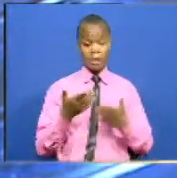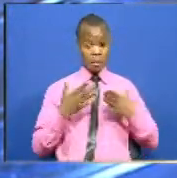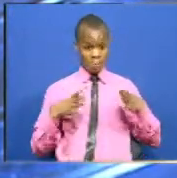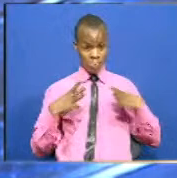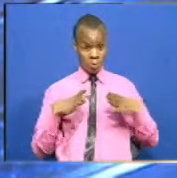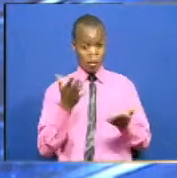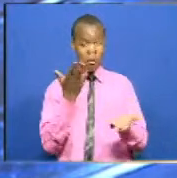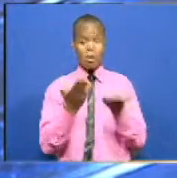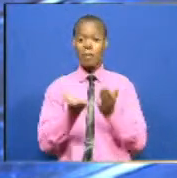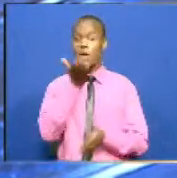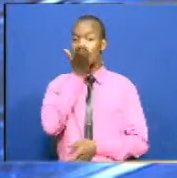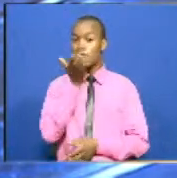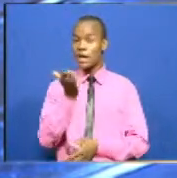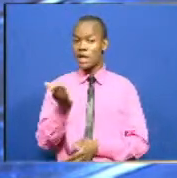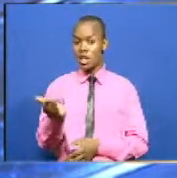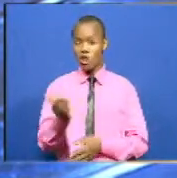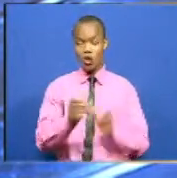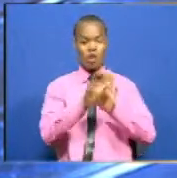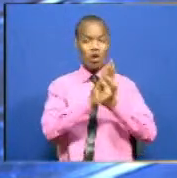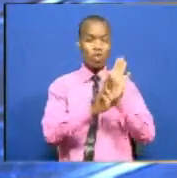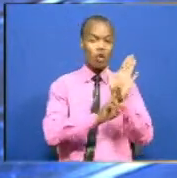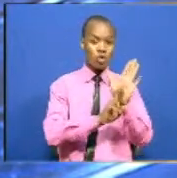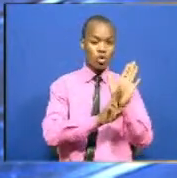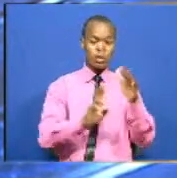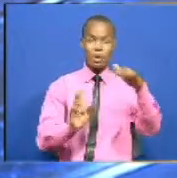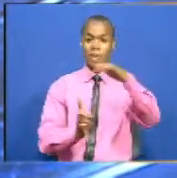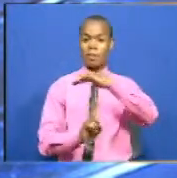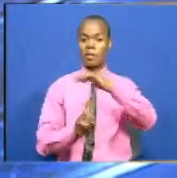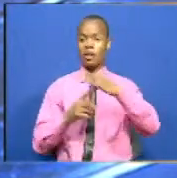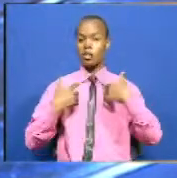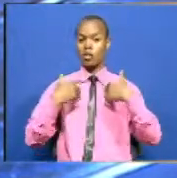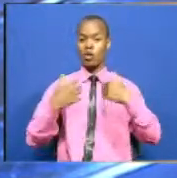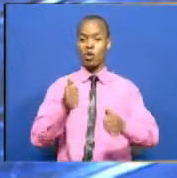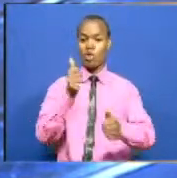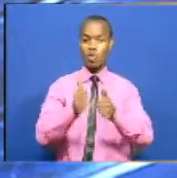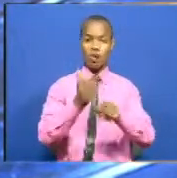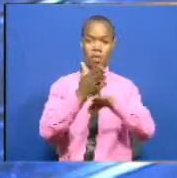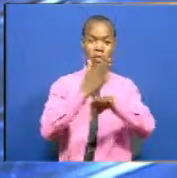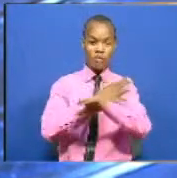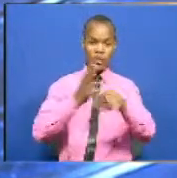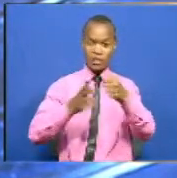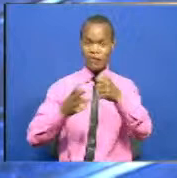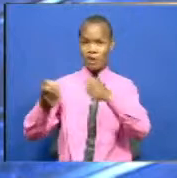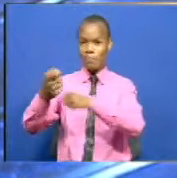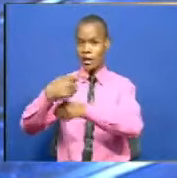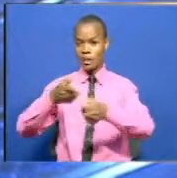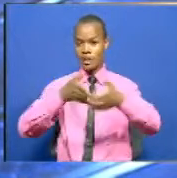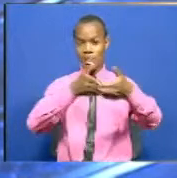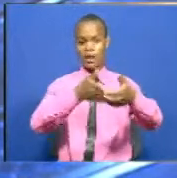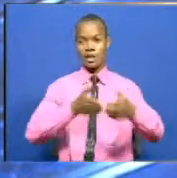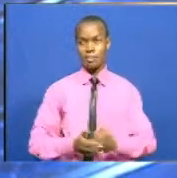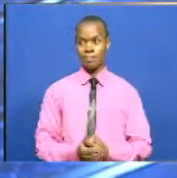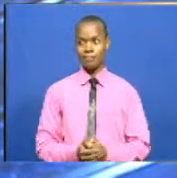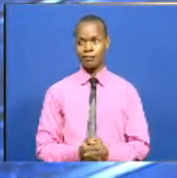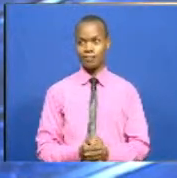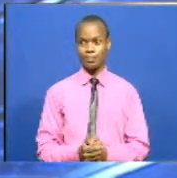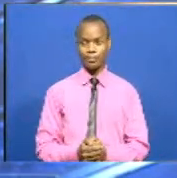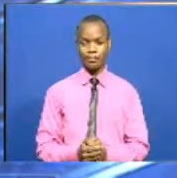the COVID-19 regulations which have been guiding this country for the last 7 months.